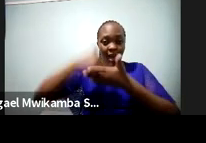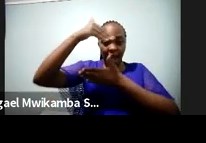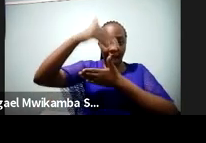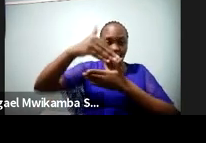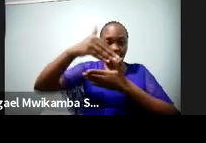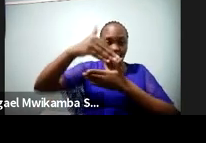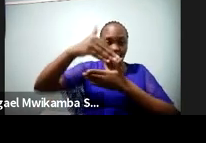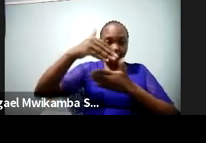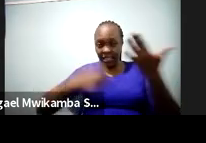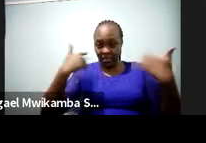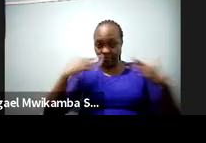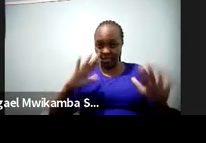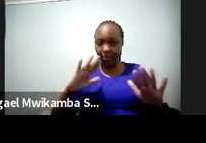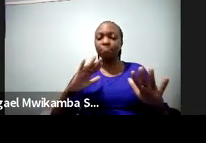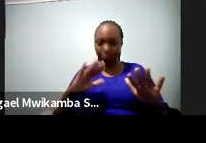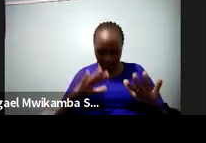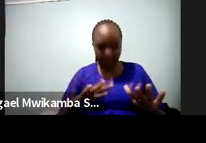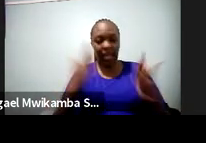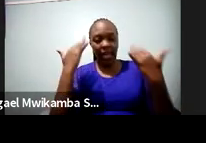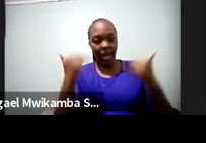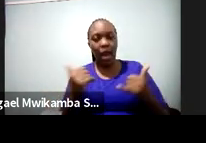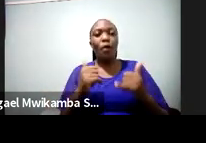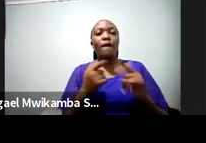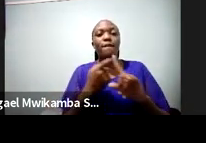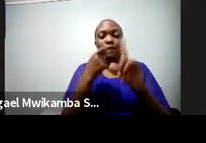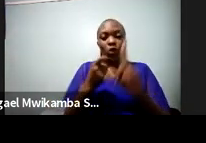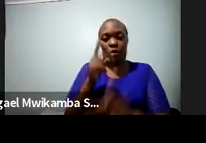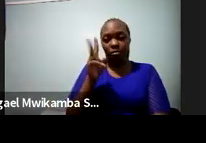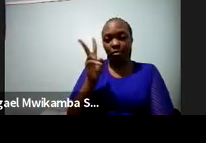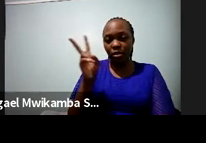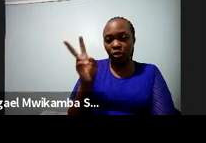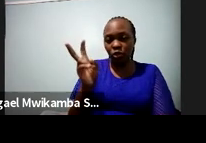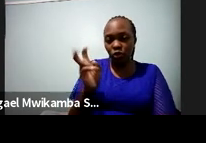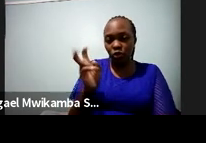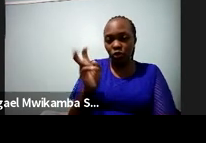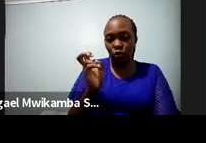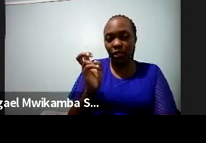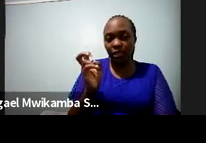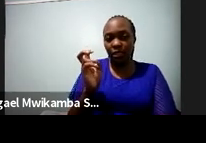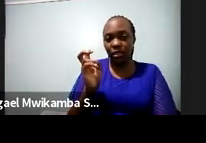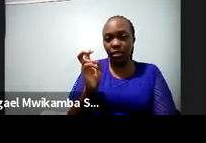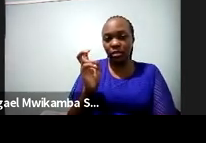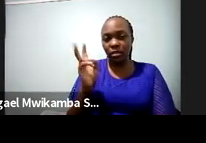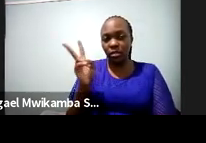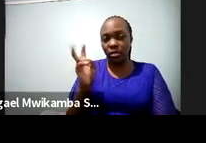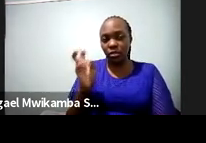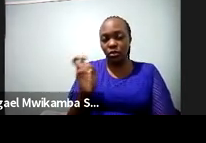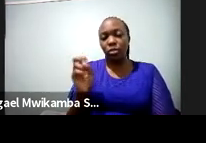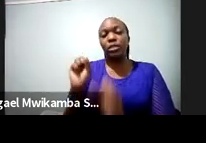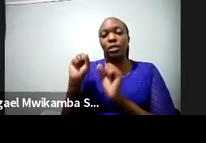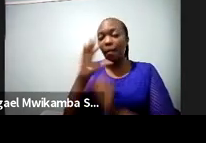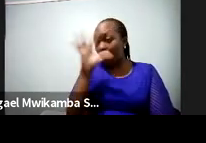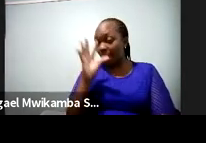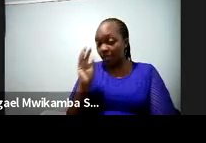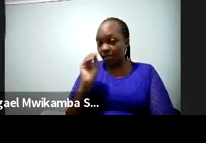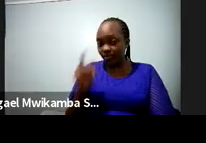in that 20%, 10% of the 20% is savings for the future, for your retirement and all that.